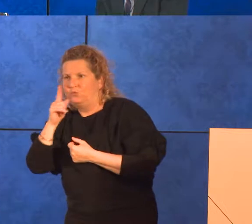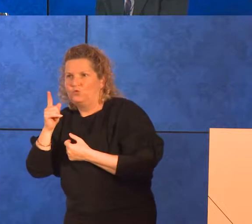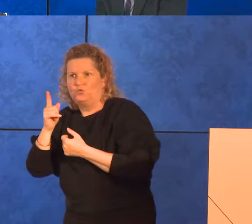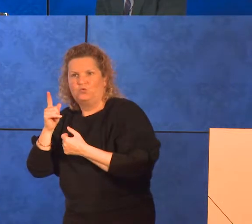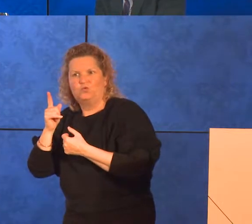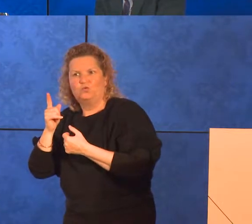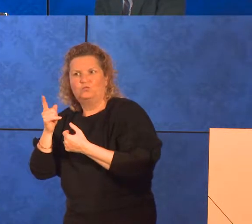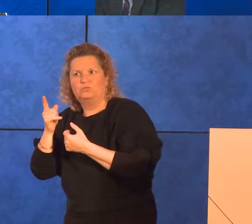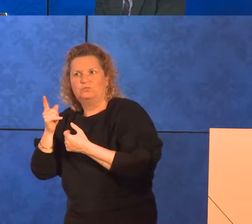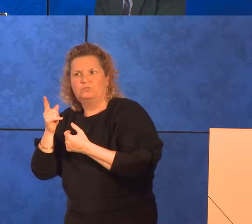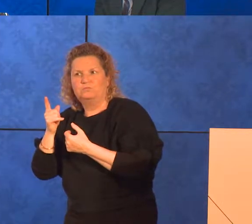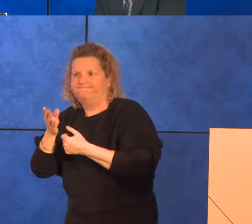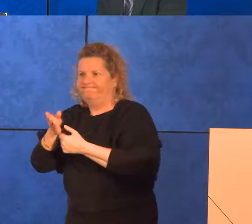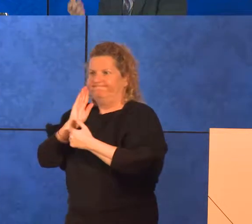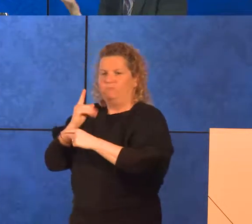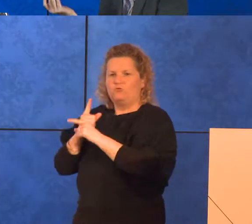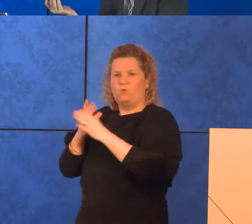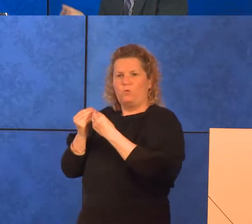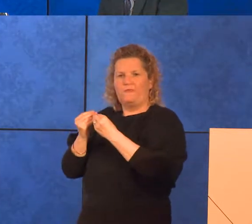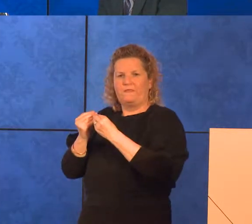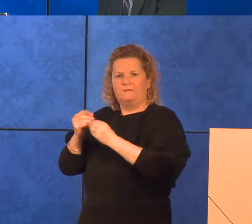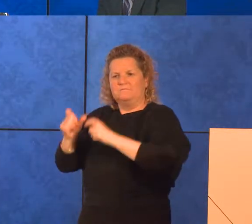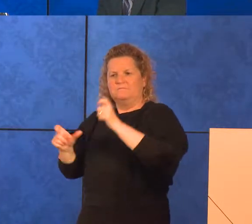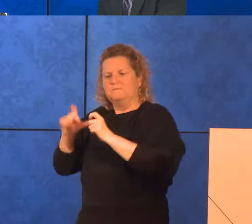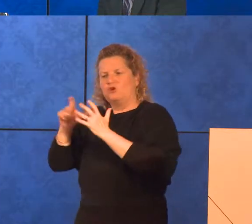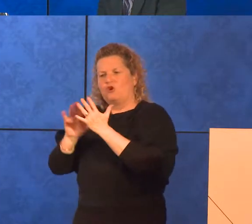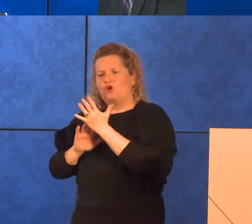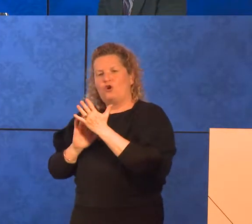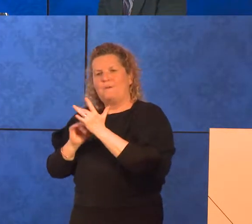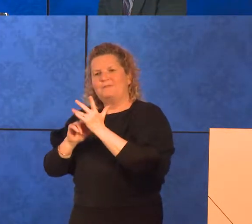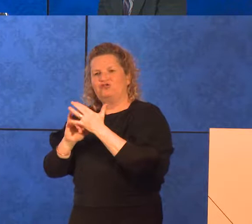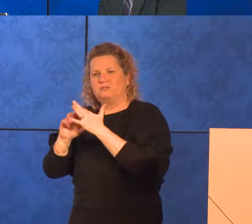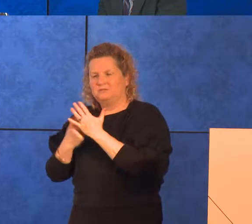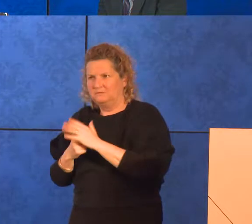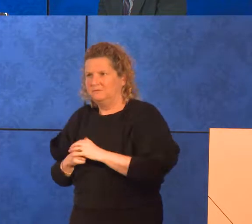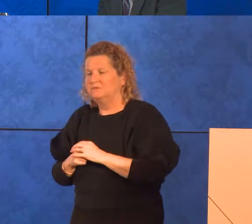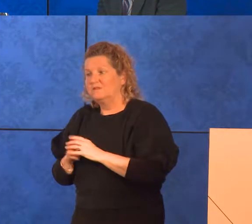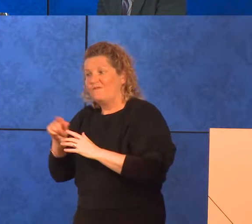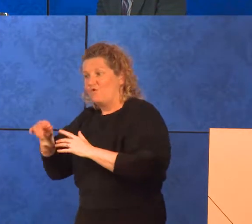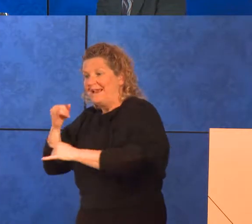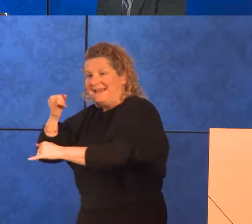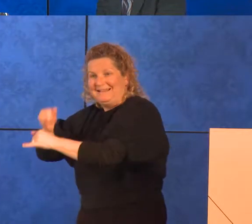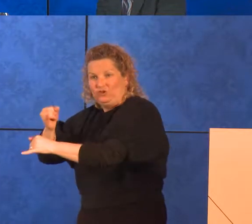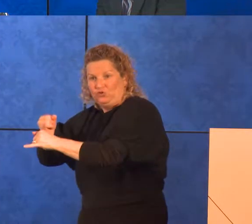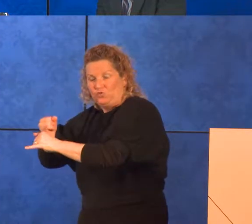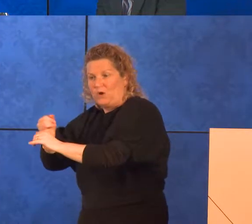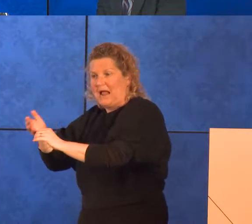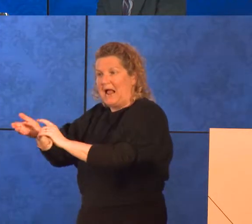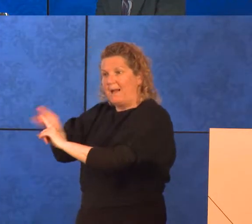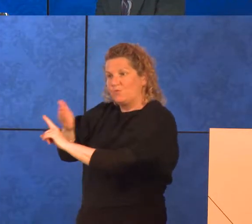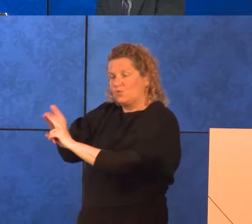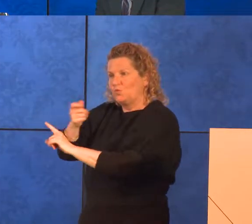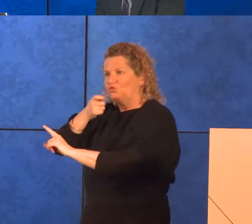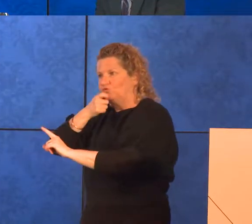to talk directly to commissioners. And that was particularly the approach in the Royal Commission into institutional abuse,